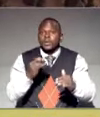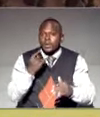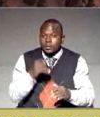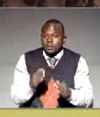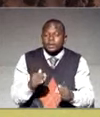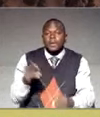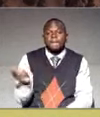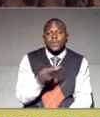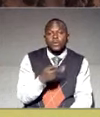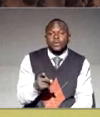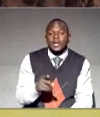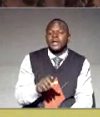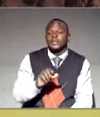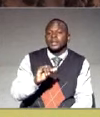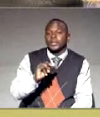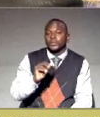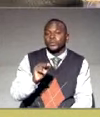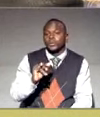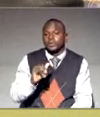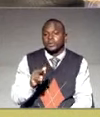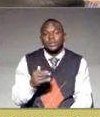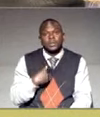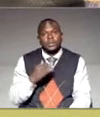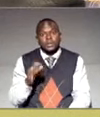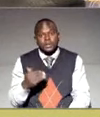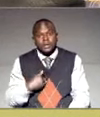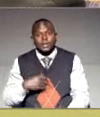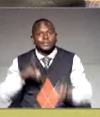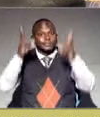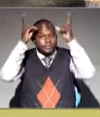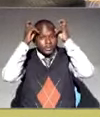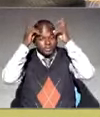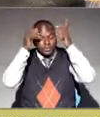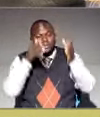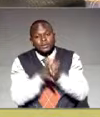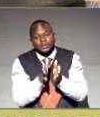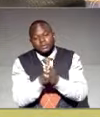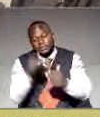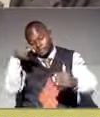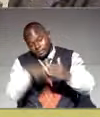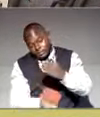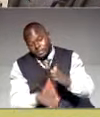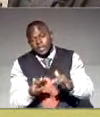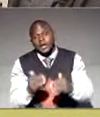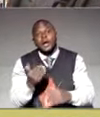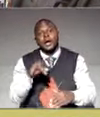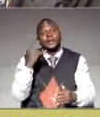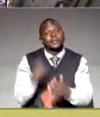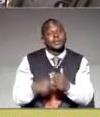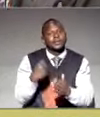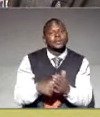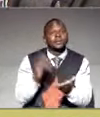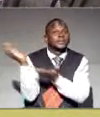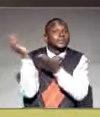both Agnes Kitumba and Joram Atuhamize, there could be a devil in the detail of the saying. High taxes on imported